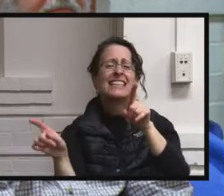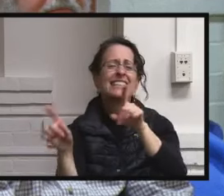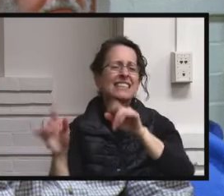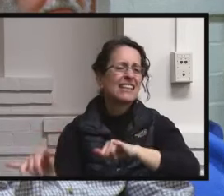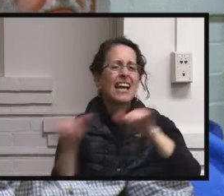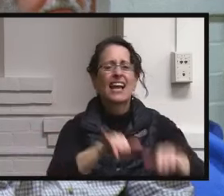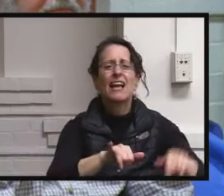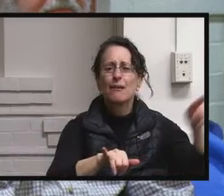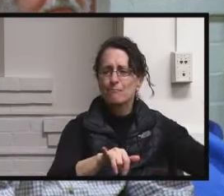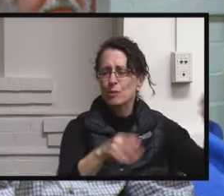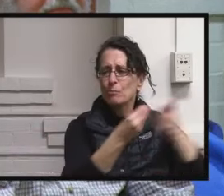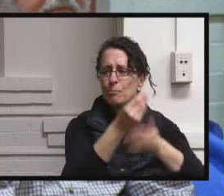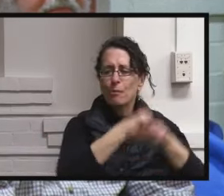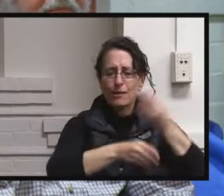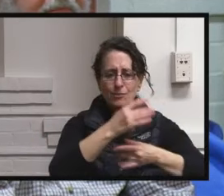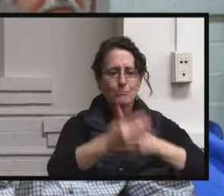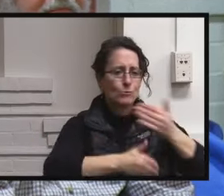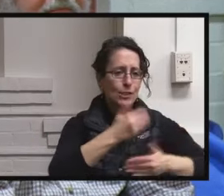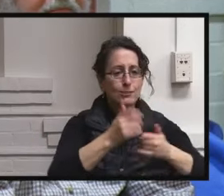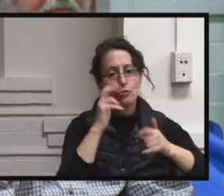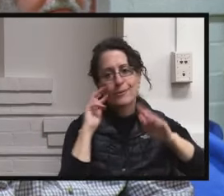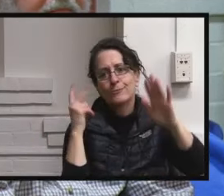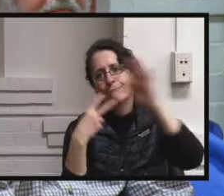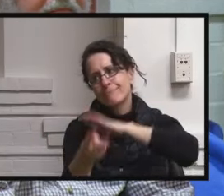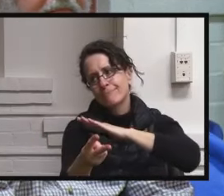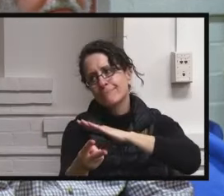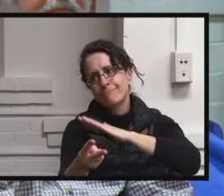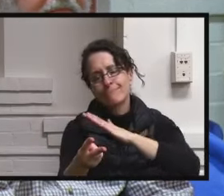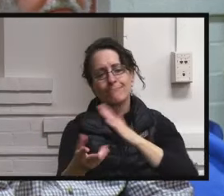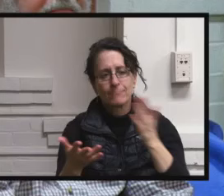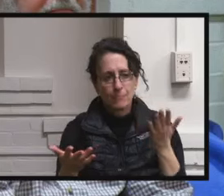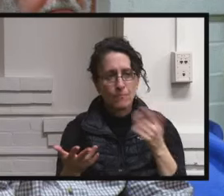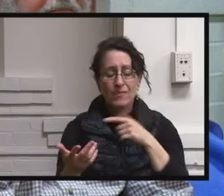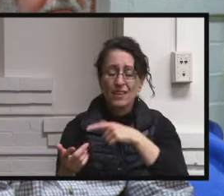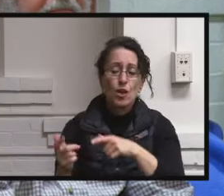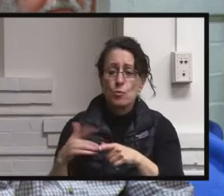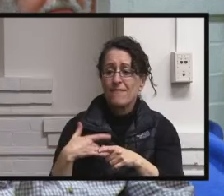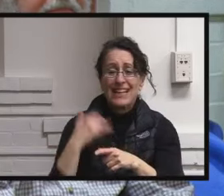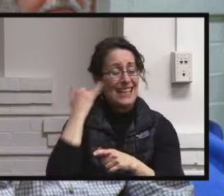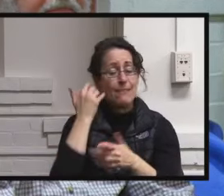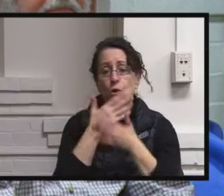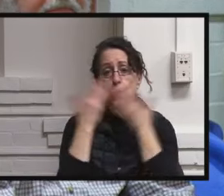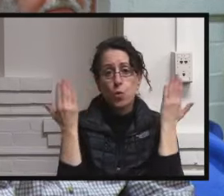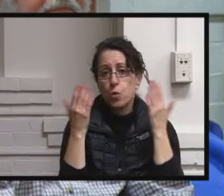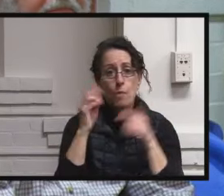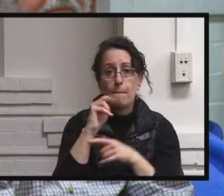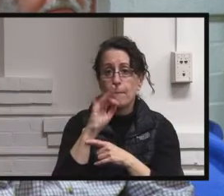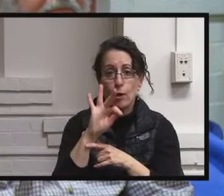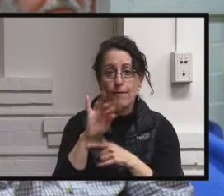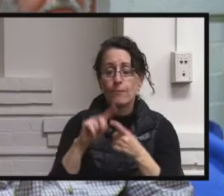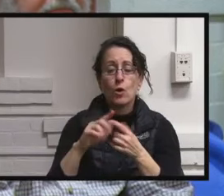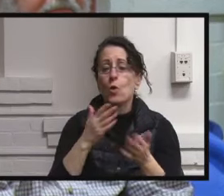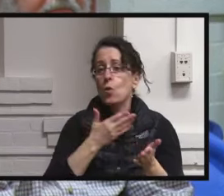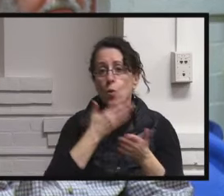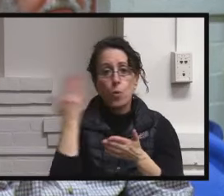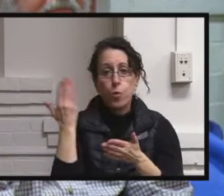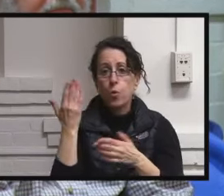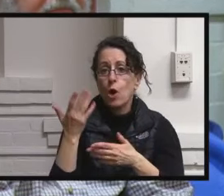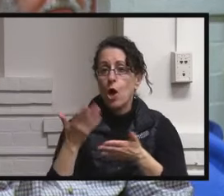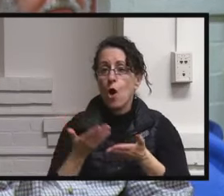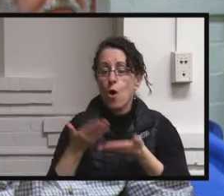budget, what we thought would accurately represent having a no MRF and no hauling option.